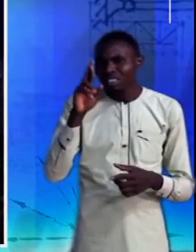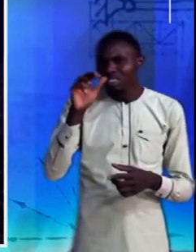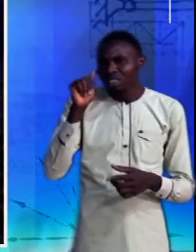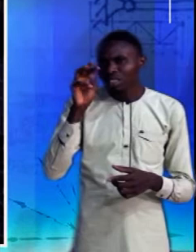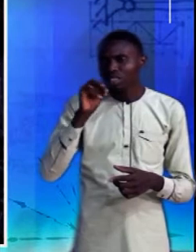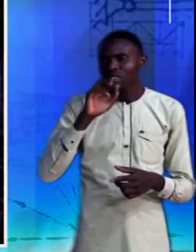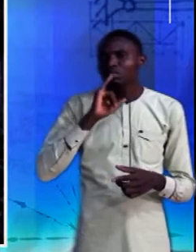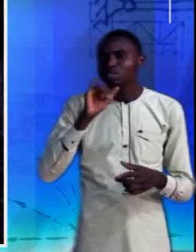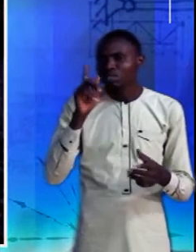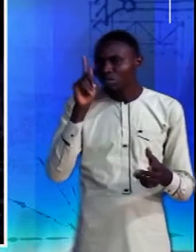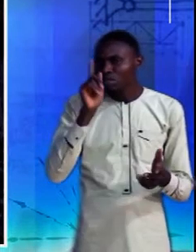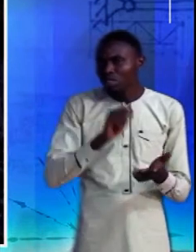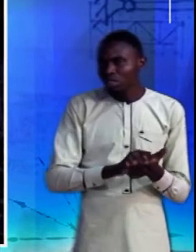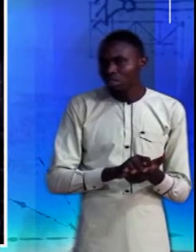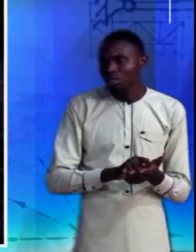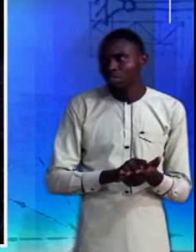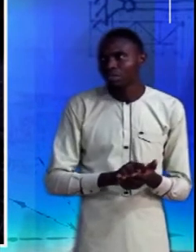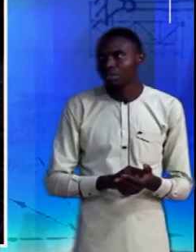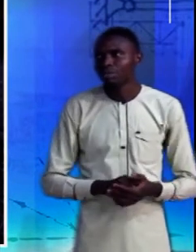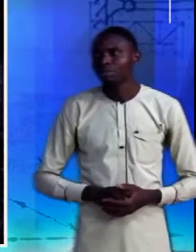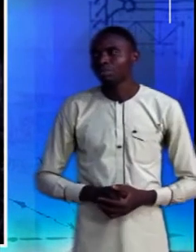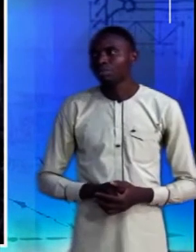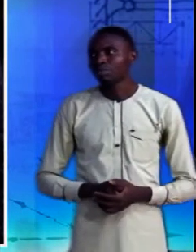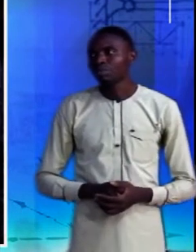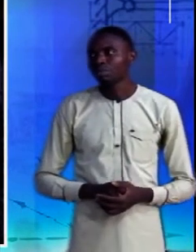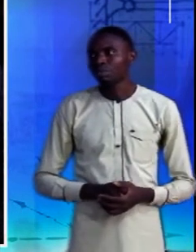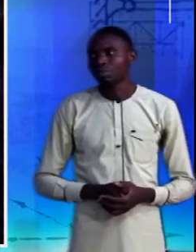to second.